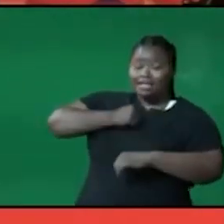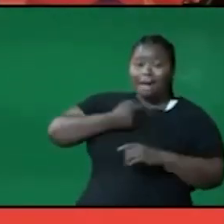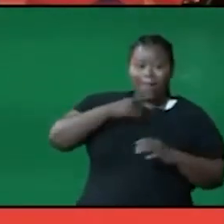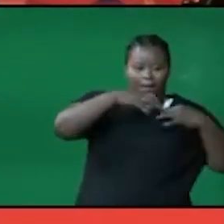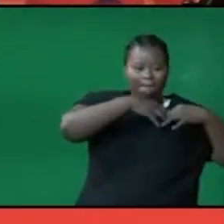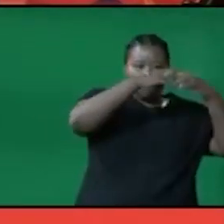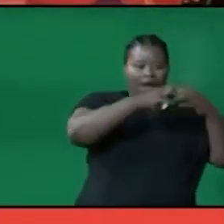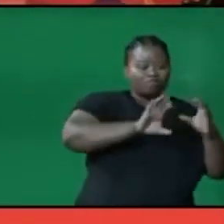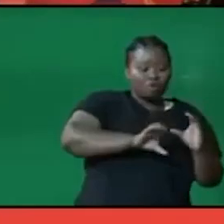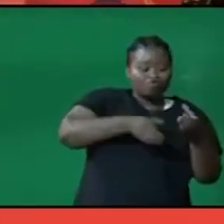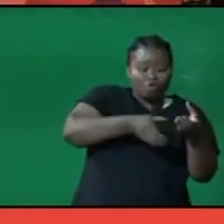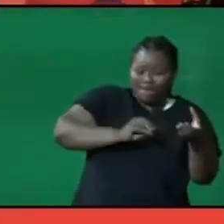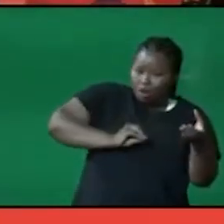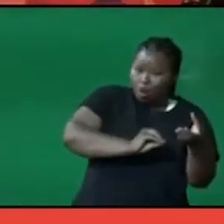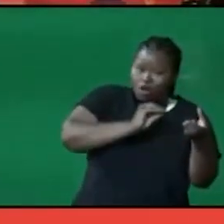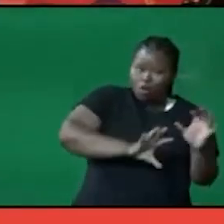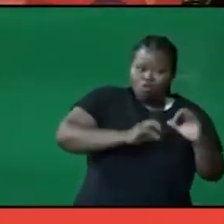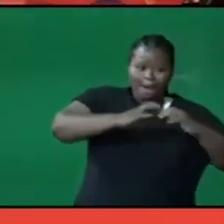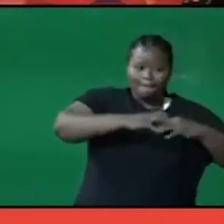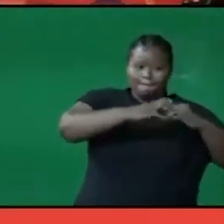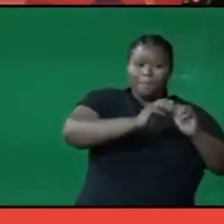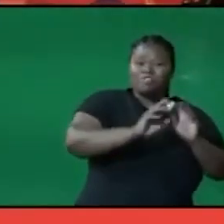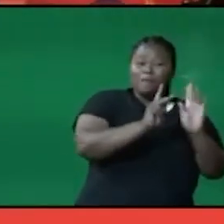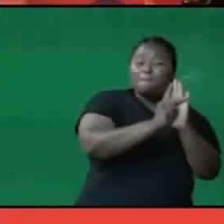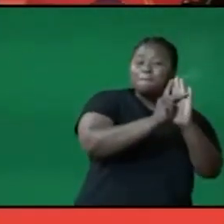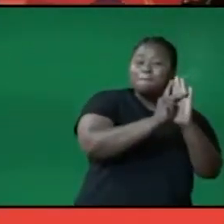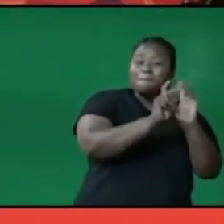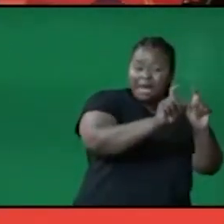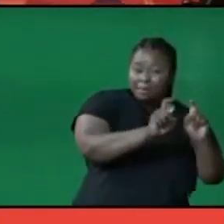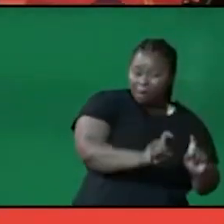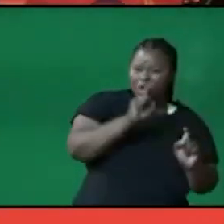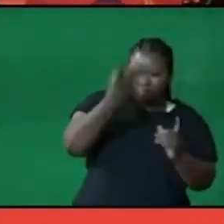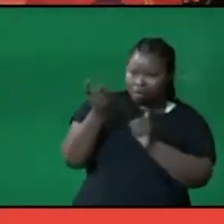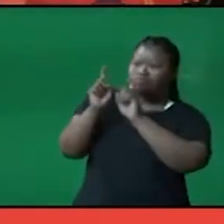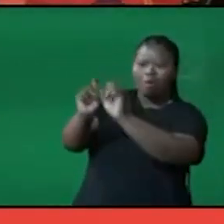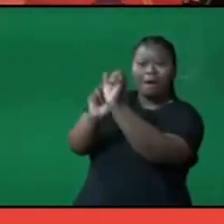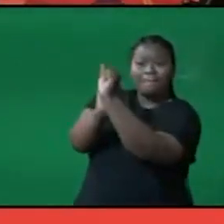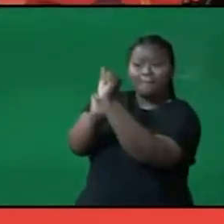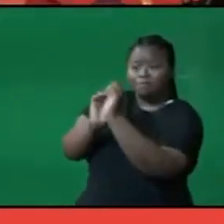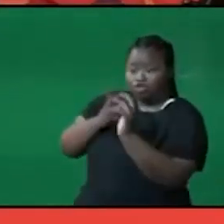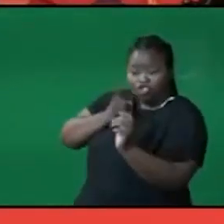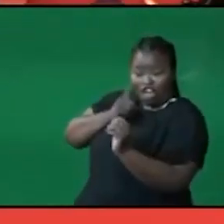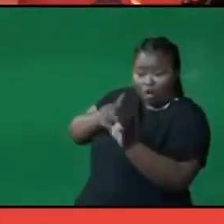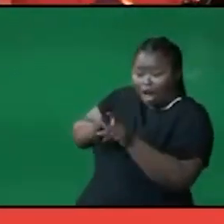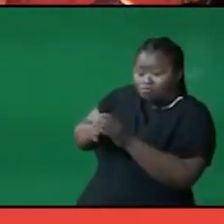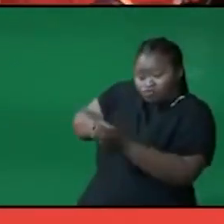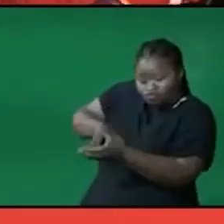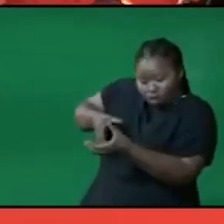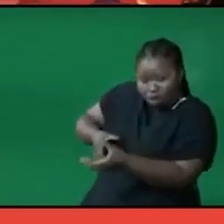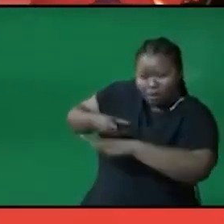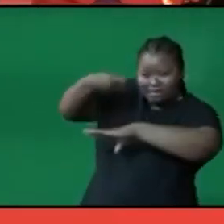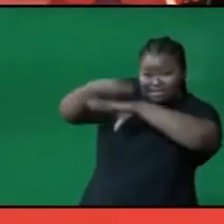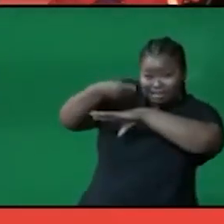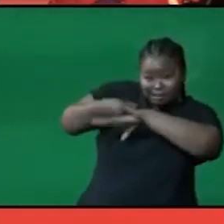We exist on the basis of principle. Let's go and stick to our documents and stick to the